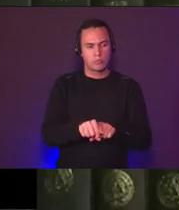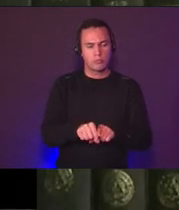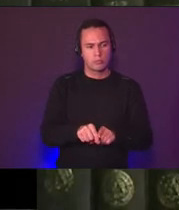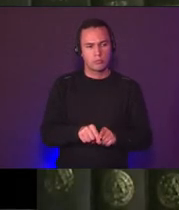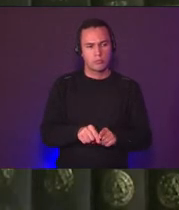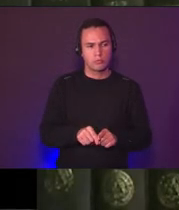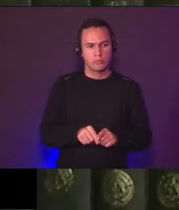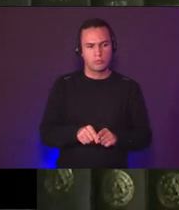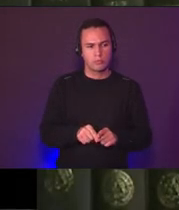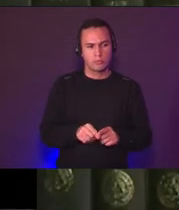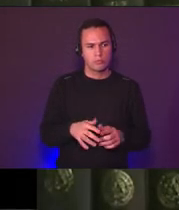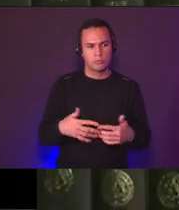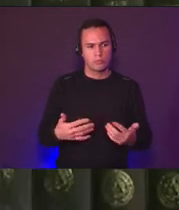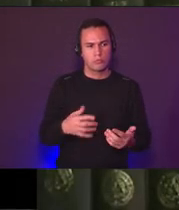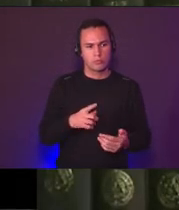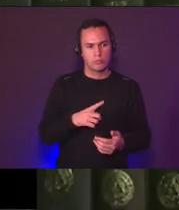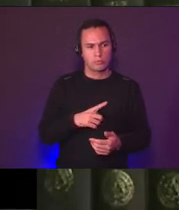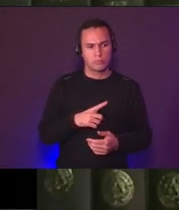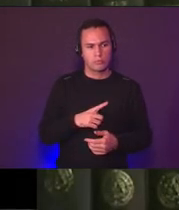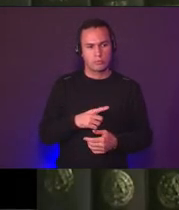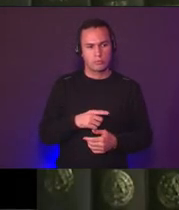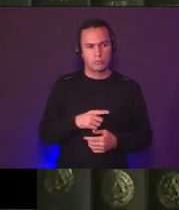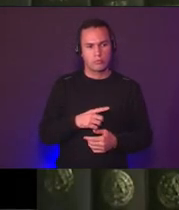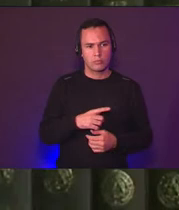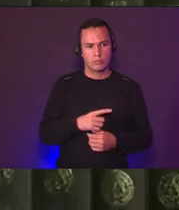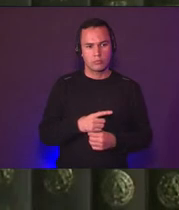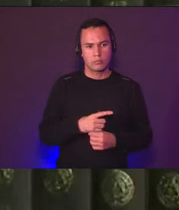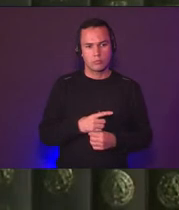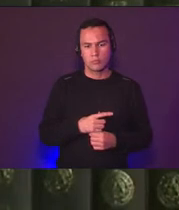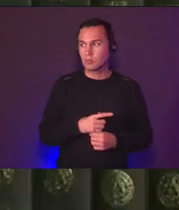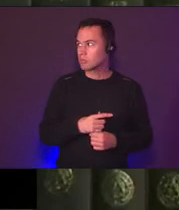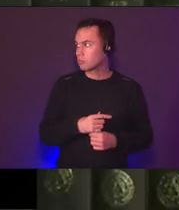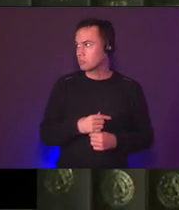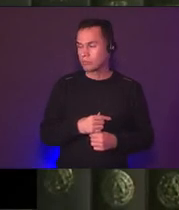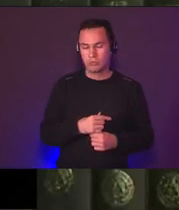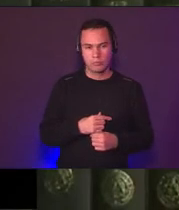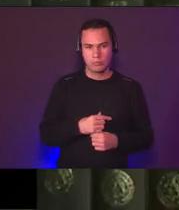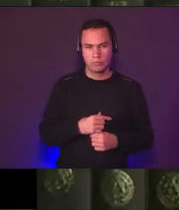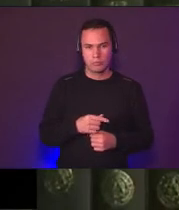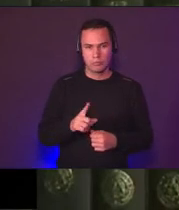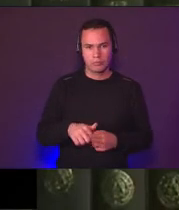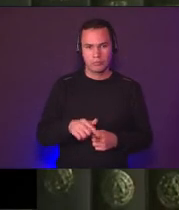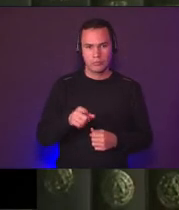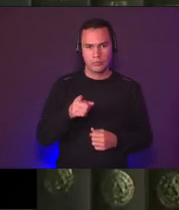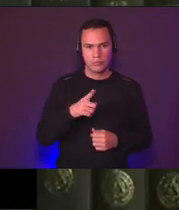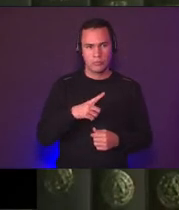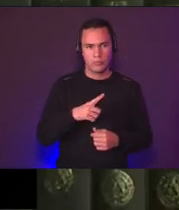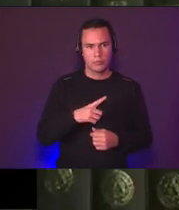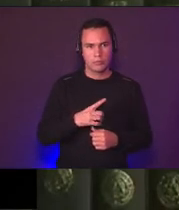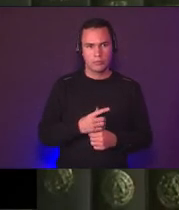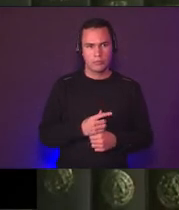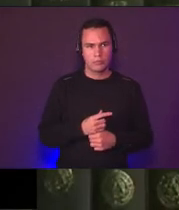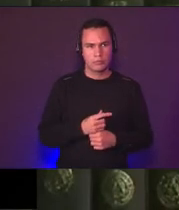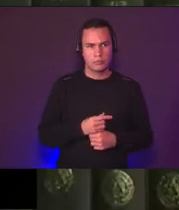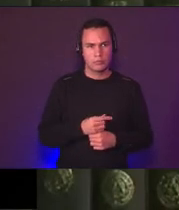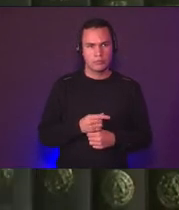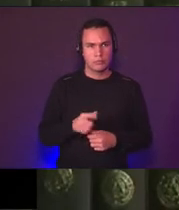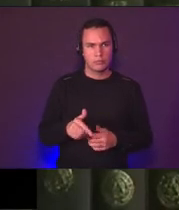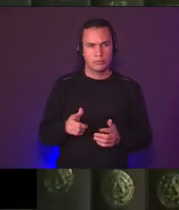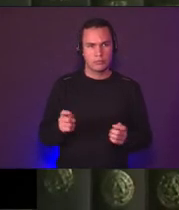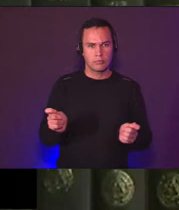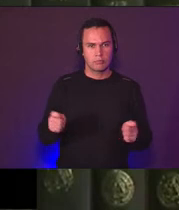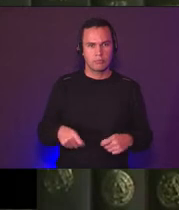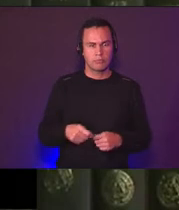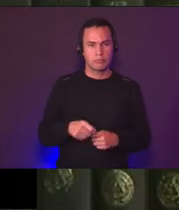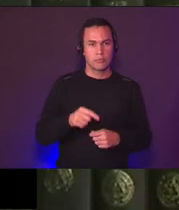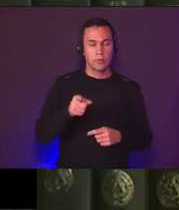things, rising expectations, relative deprivation, that Detroit didn't expect to have a riot